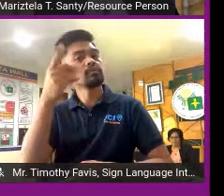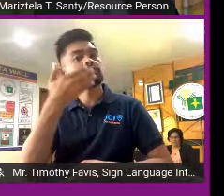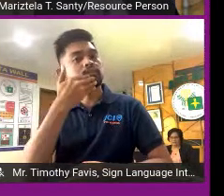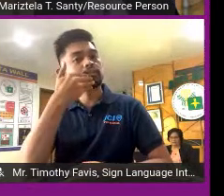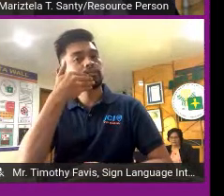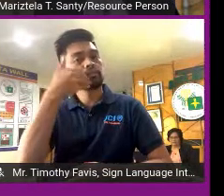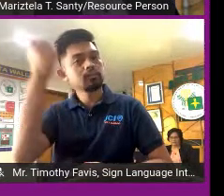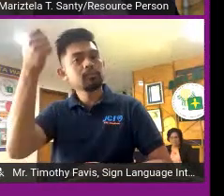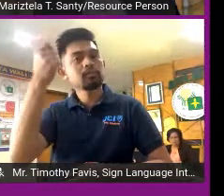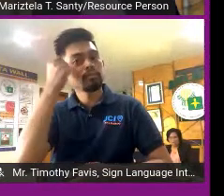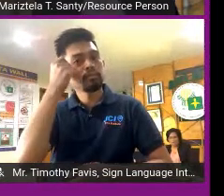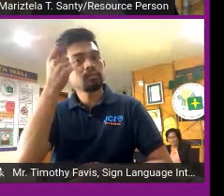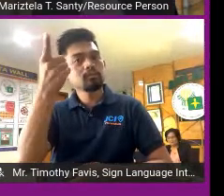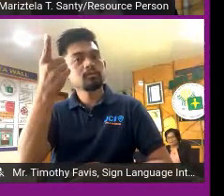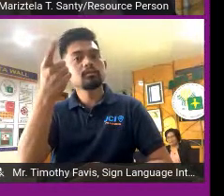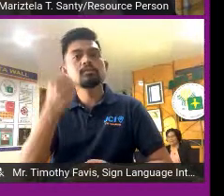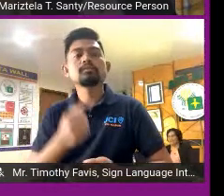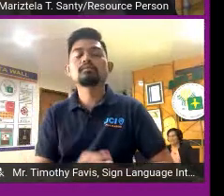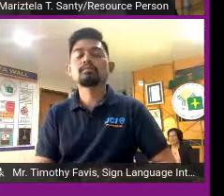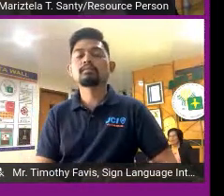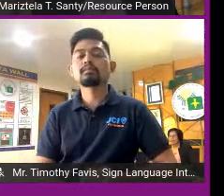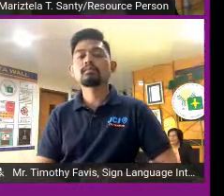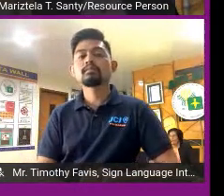understanding. Kasi kung minsan